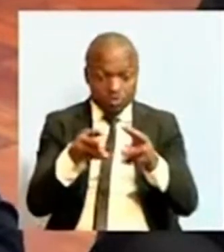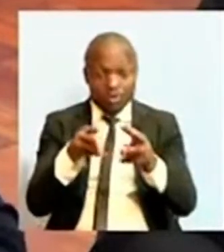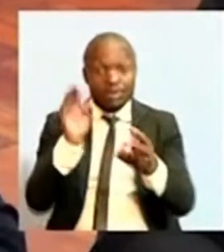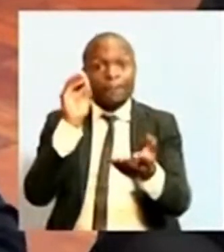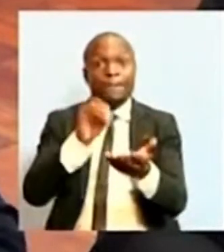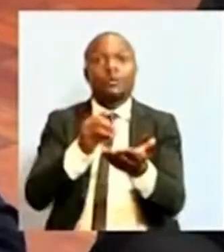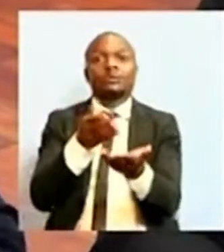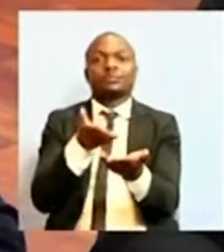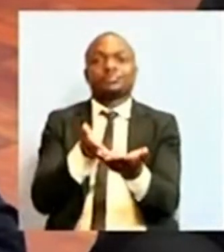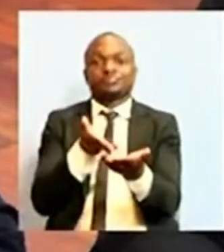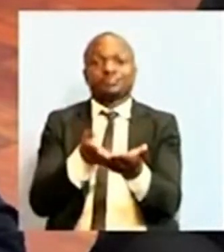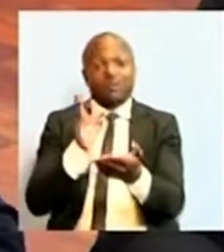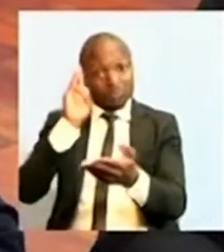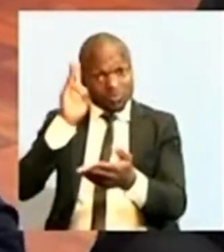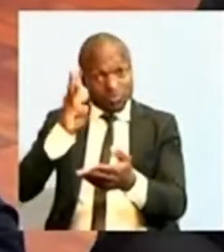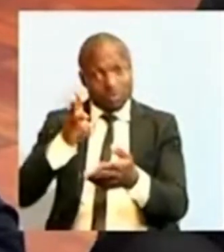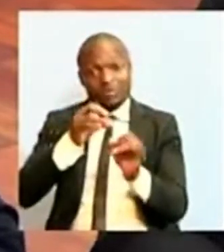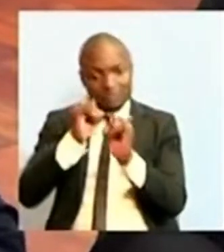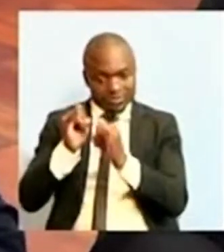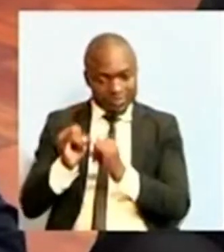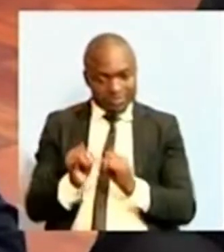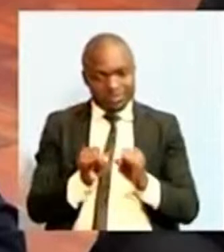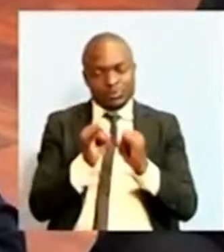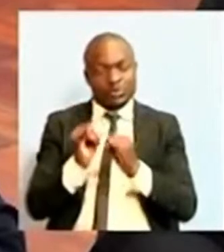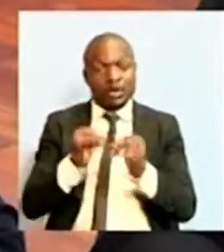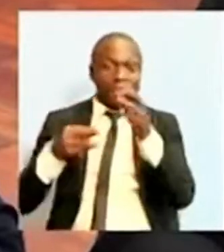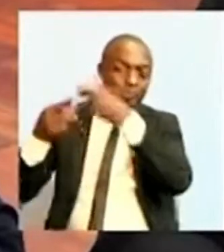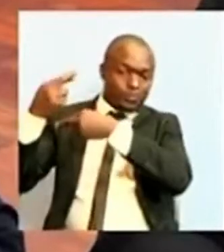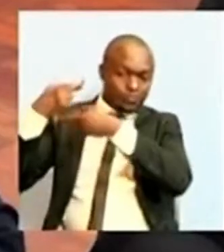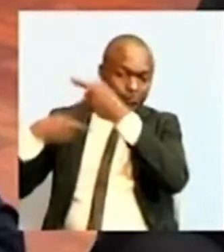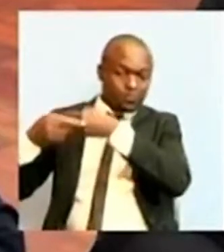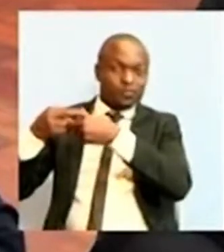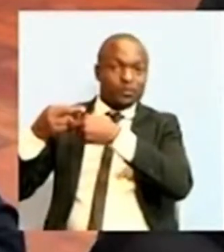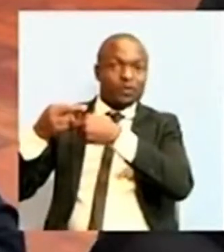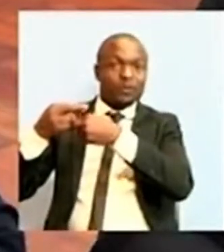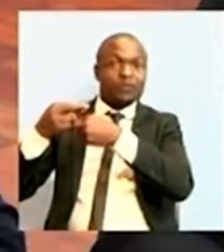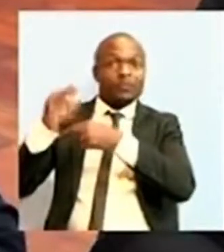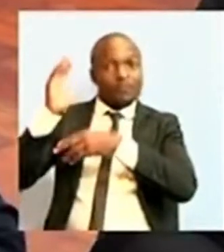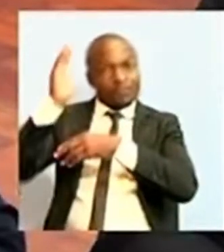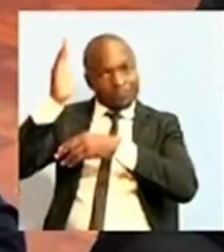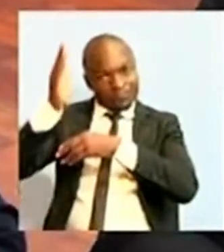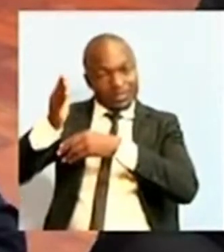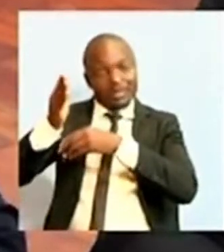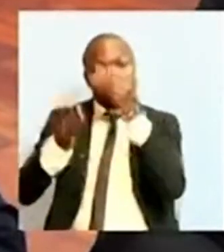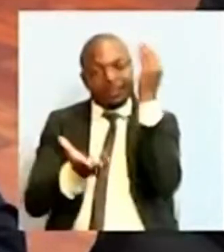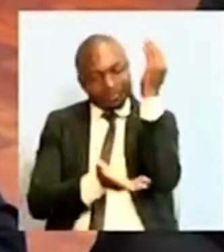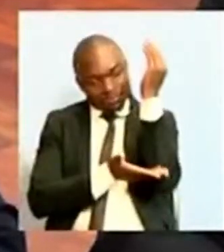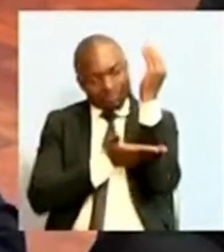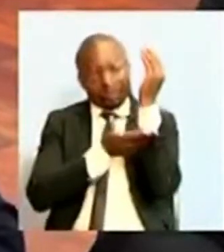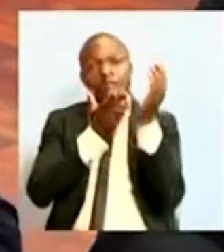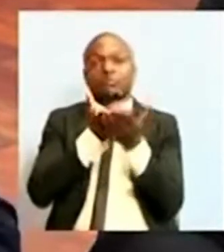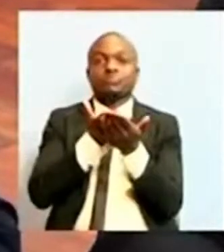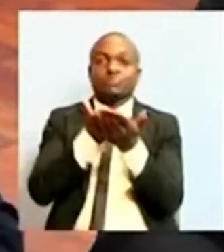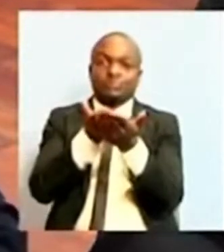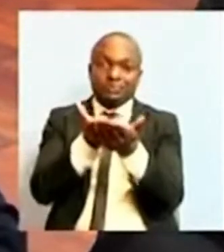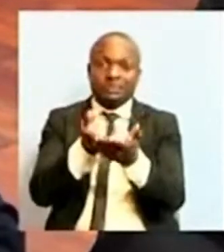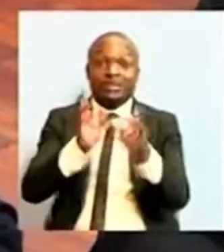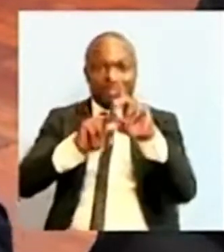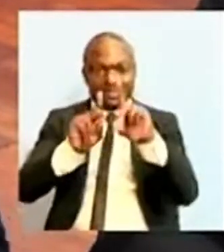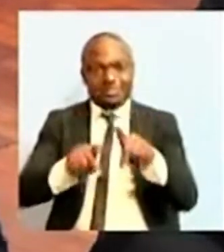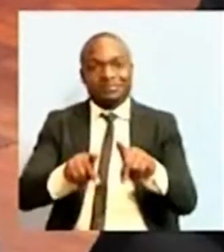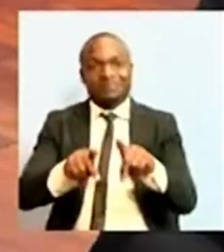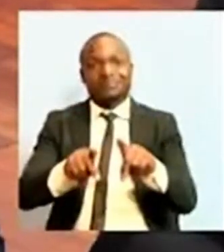submitted will be implemented and reviewed for further improvements. We wish to submit, Chair, to this